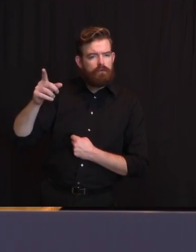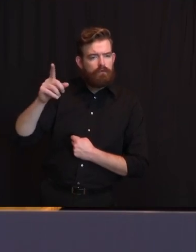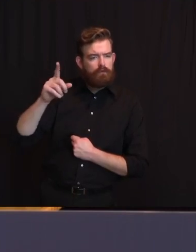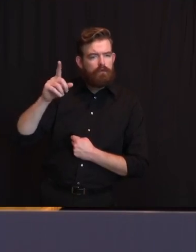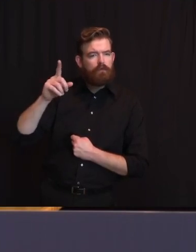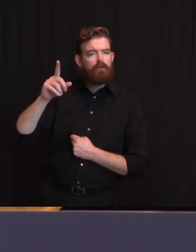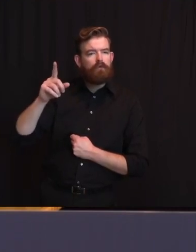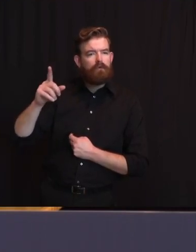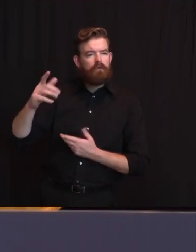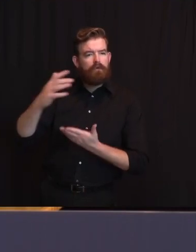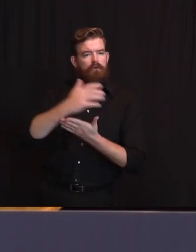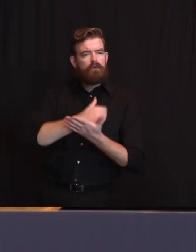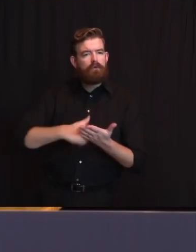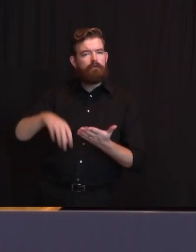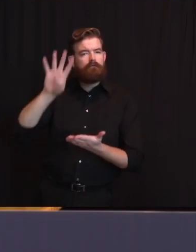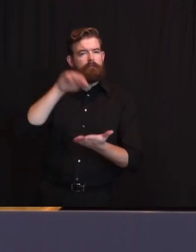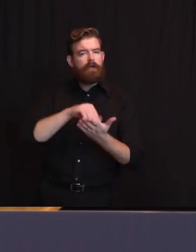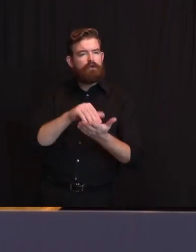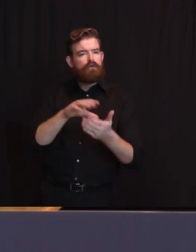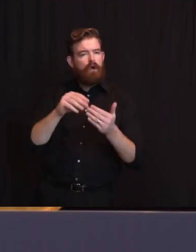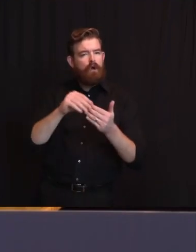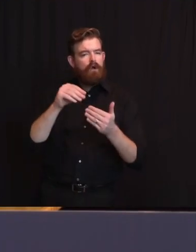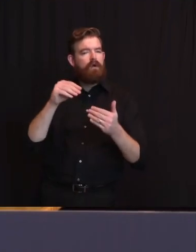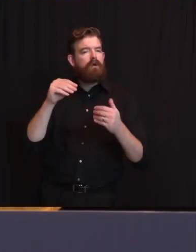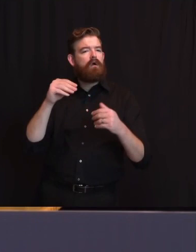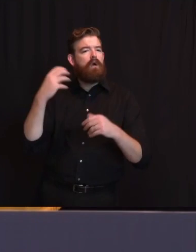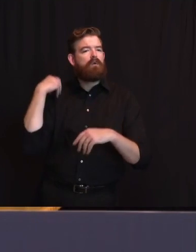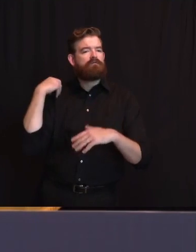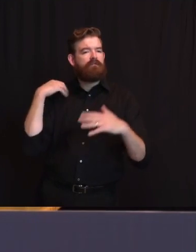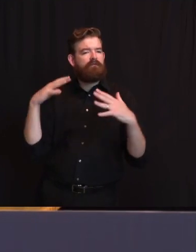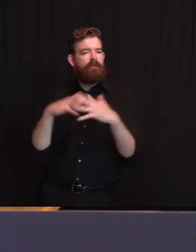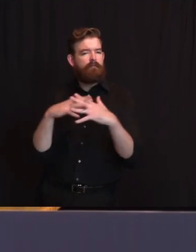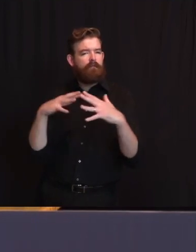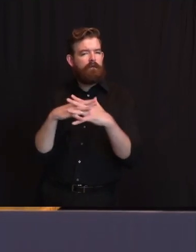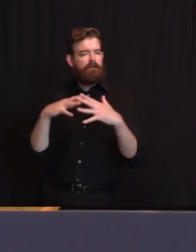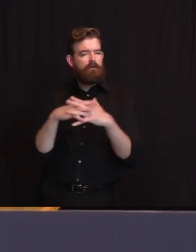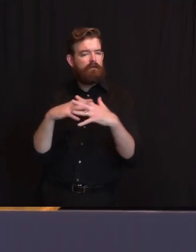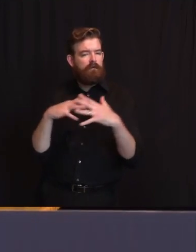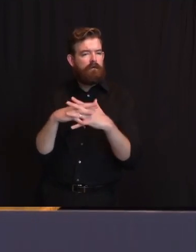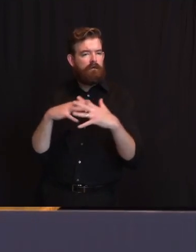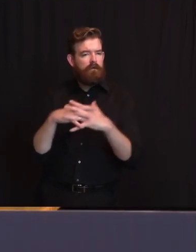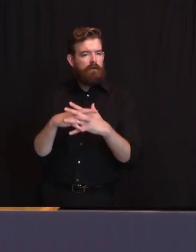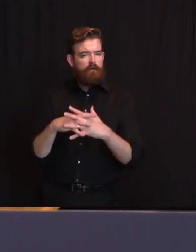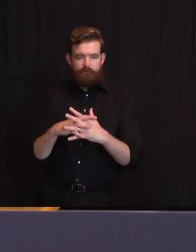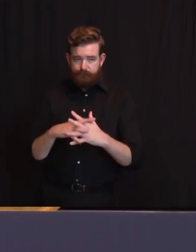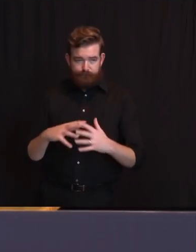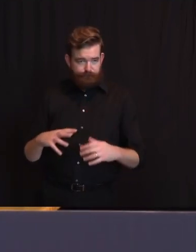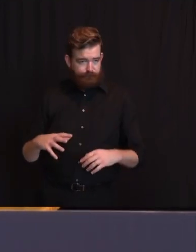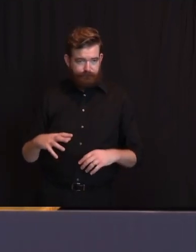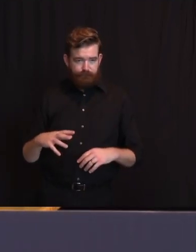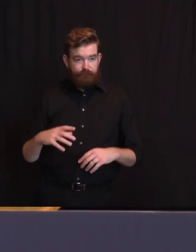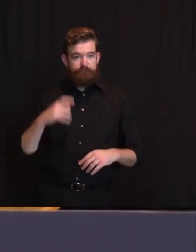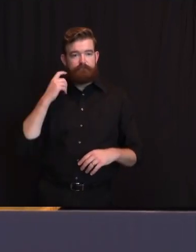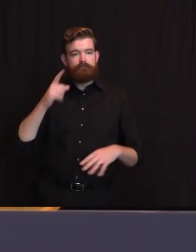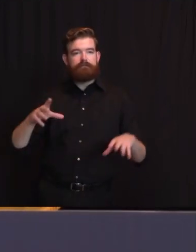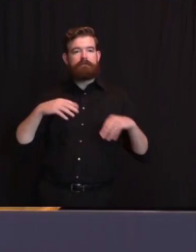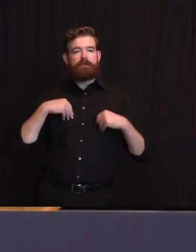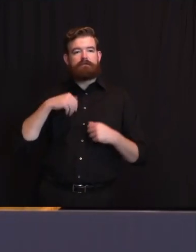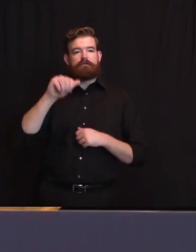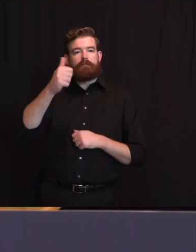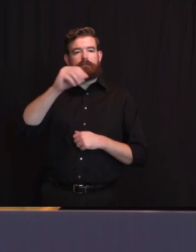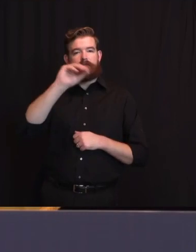fiscal situation at Rutgers and the fact that there's no games scheduled yet for the team? And then finally, on the